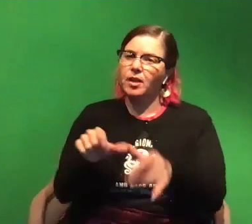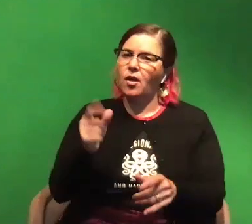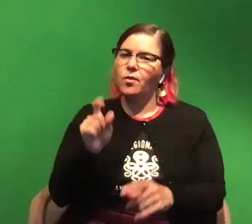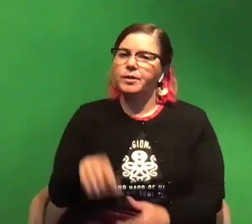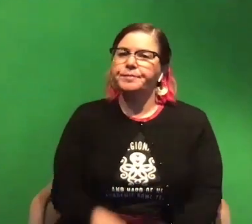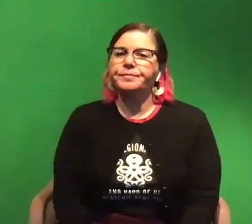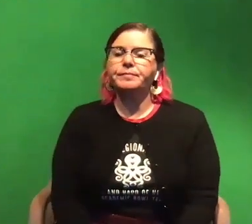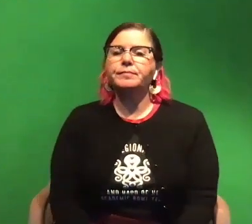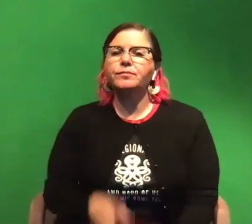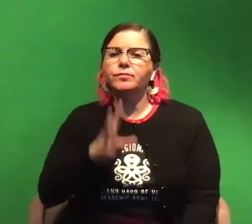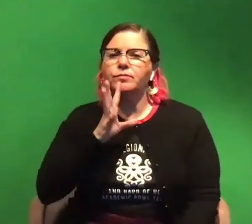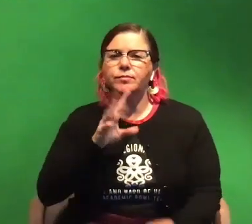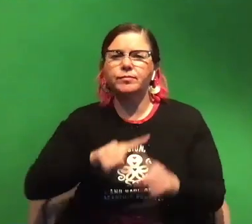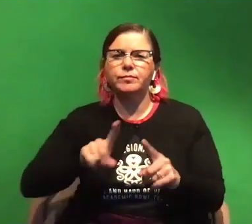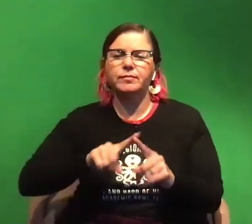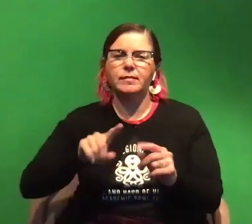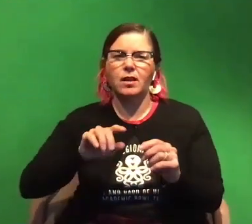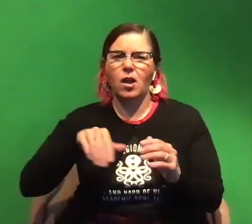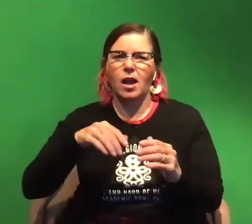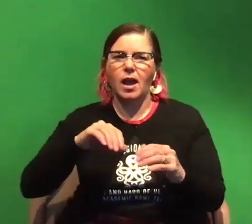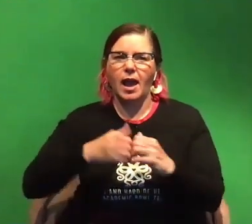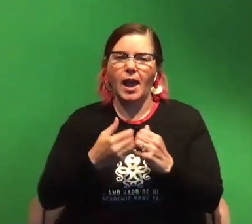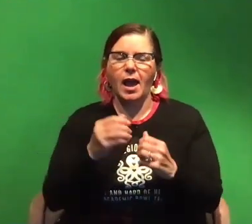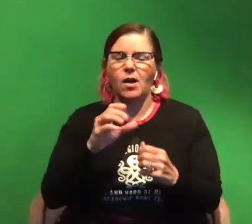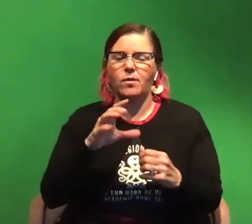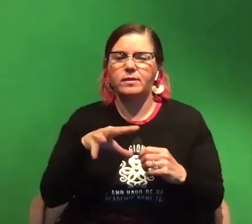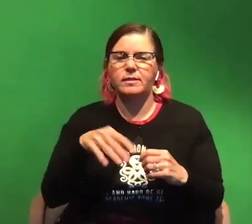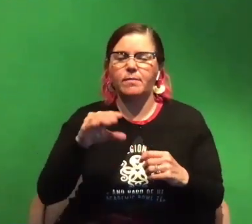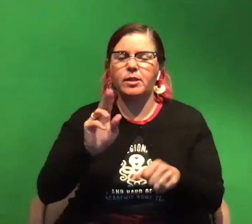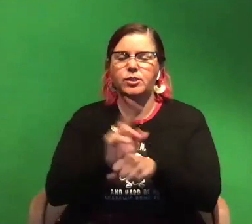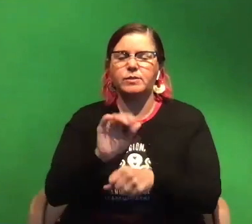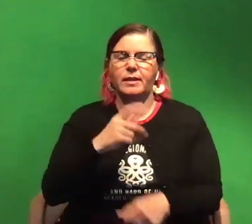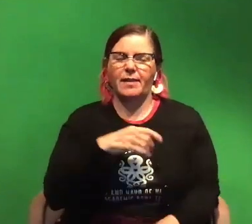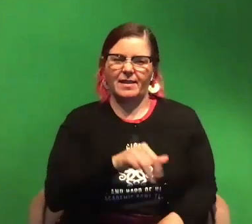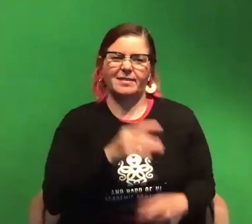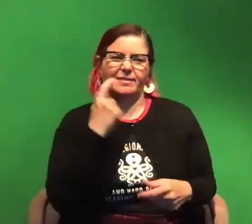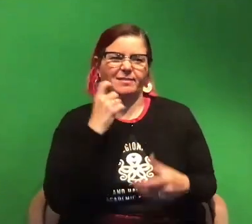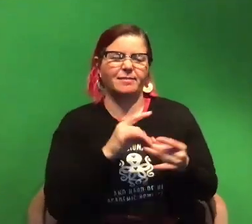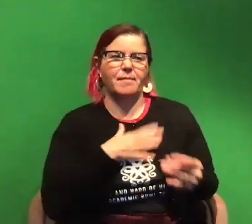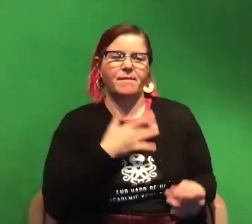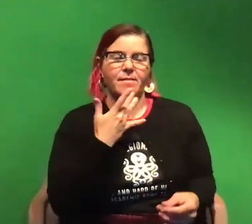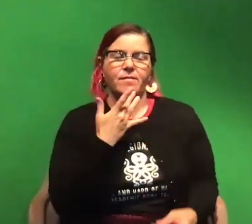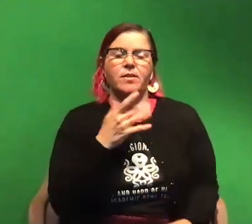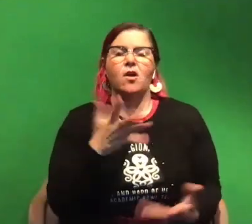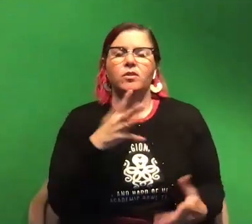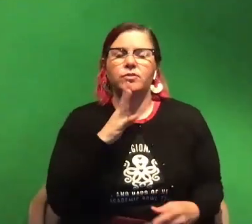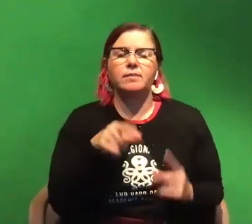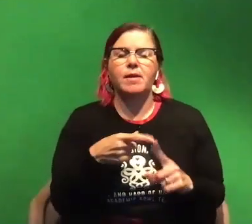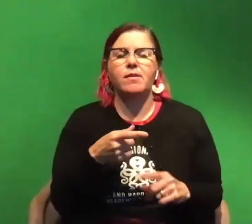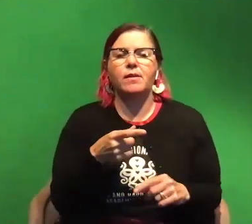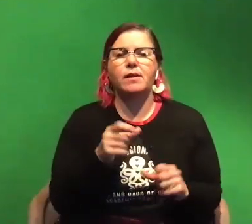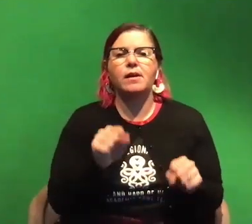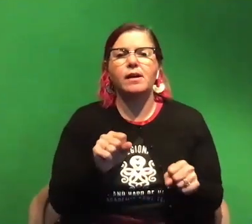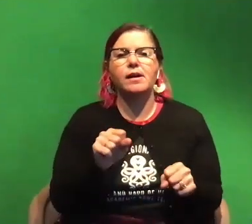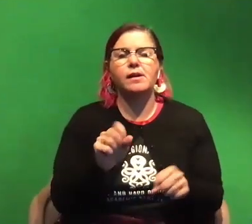talk about all the ways that cephalopods use ink. And I think that's probably my favorite way cephalopods use ink. We've already talked about how they can sort